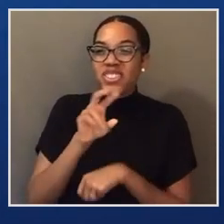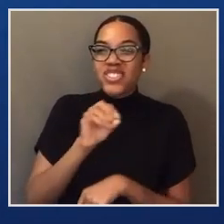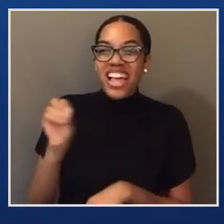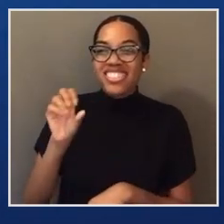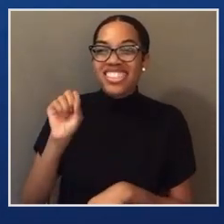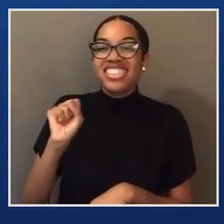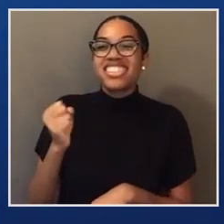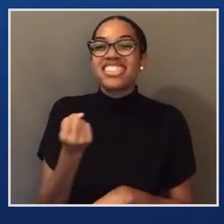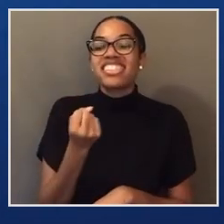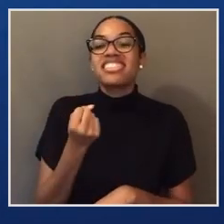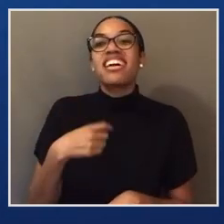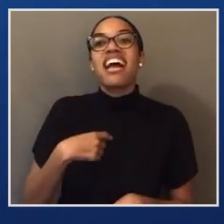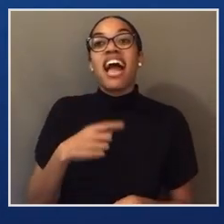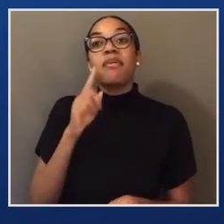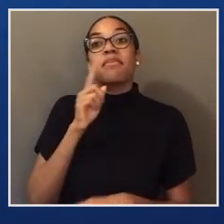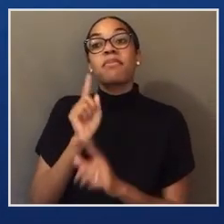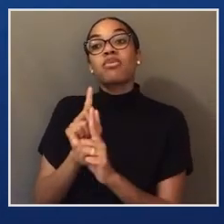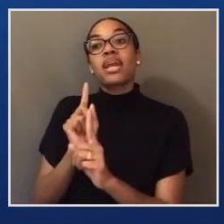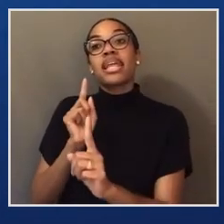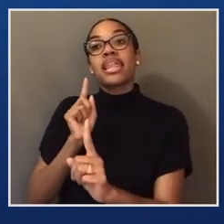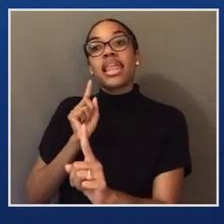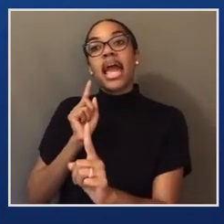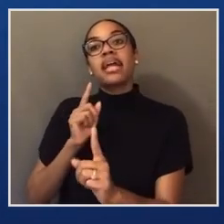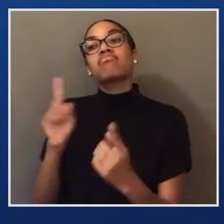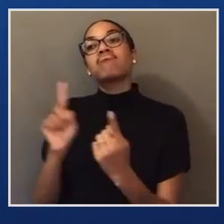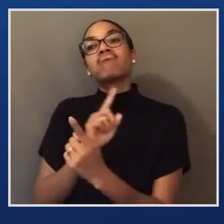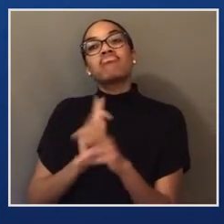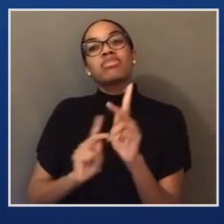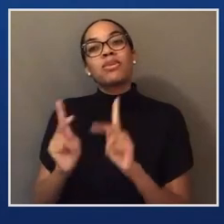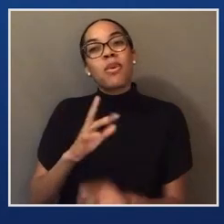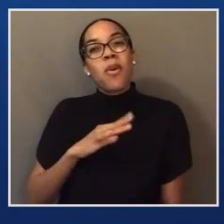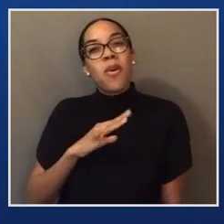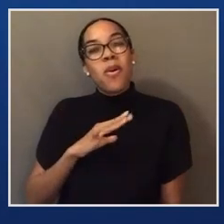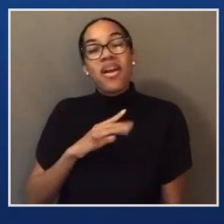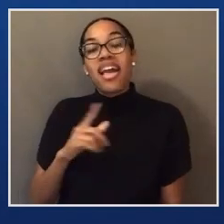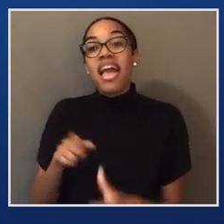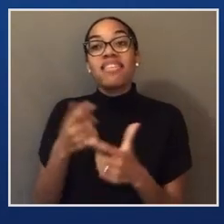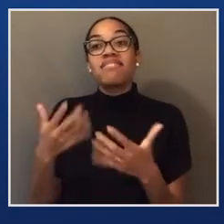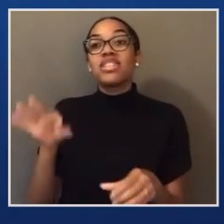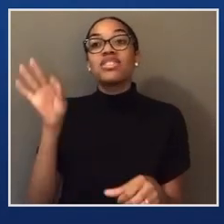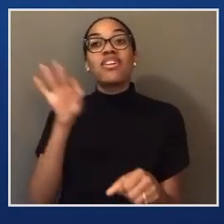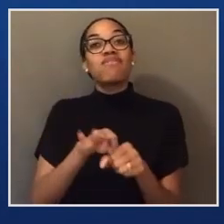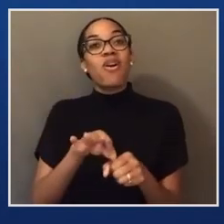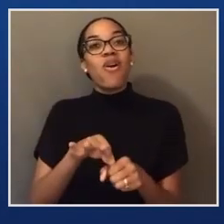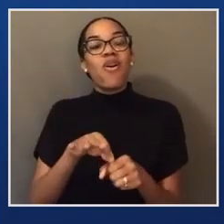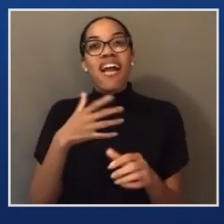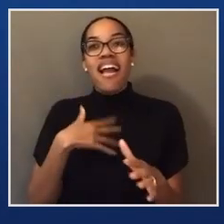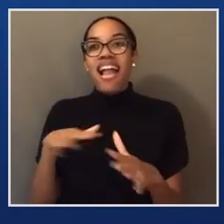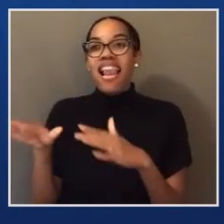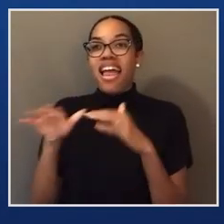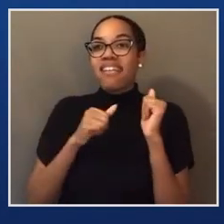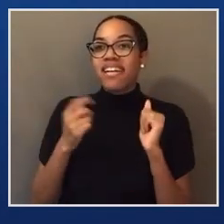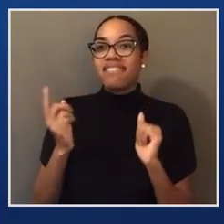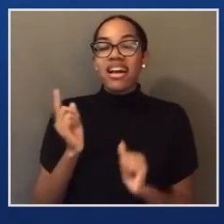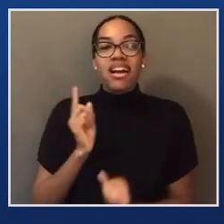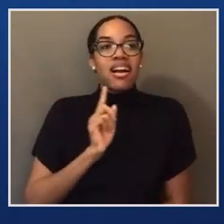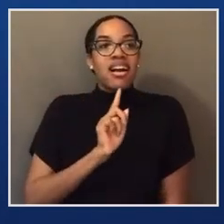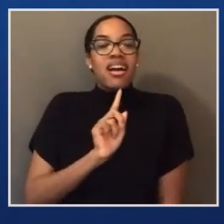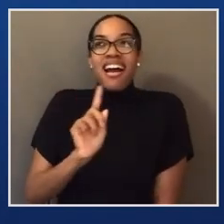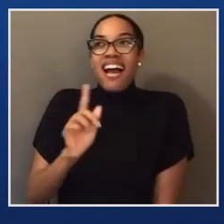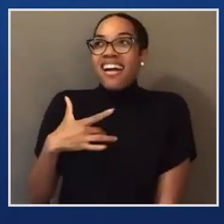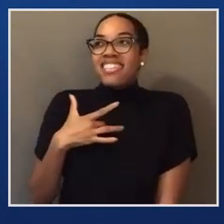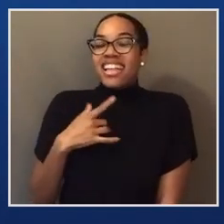I met some pretty cool people. And once I finished casting my vote, I felt like I was heard. I felt like I had a